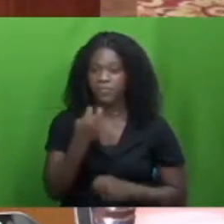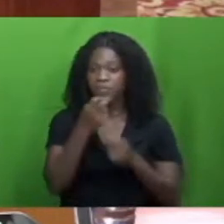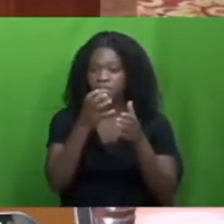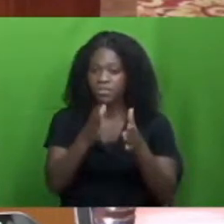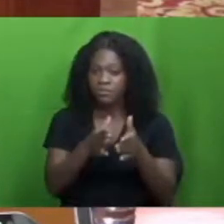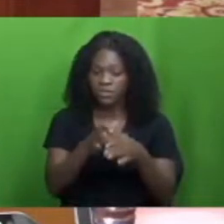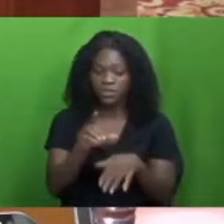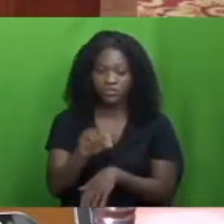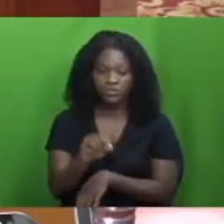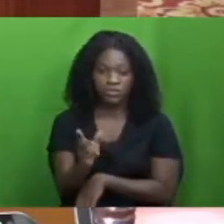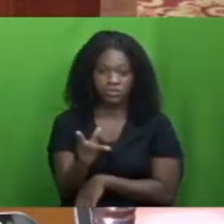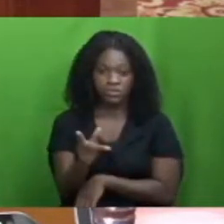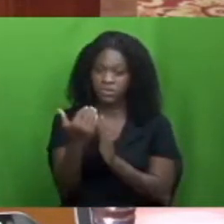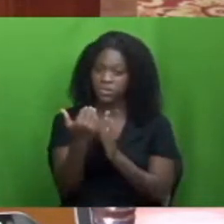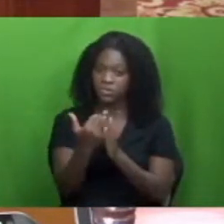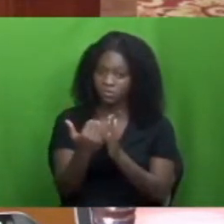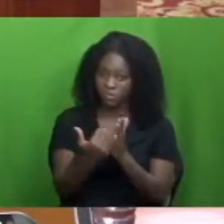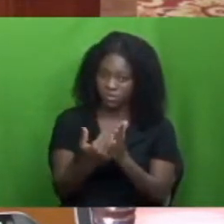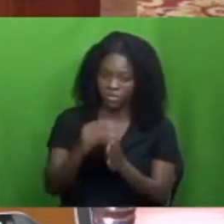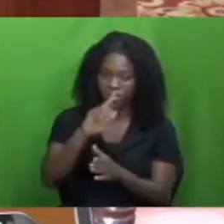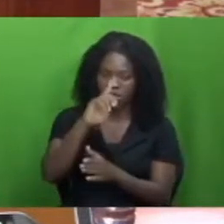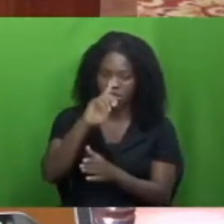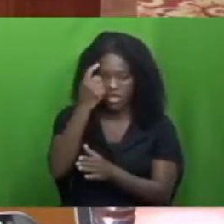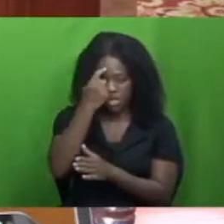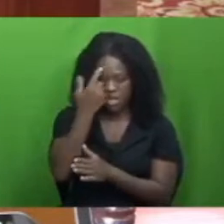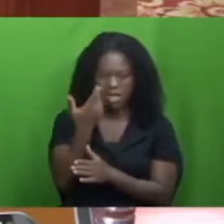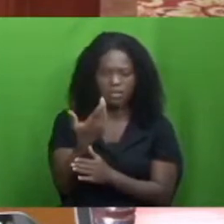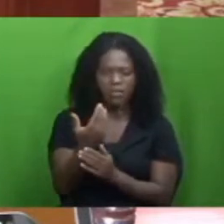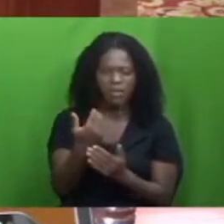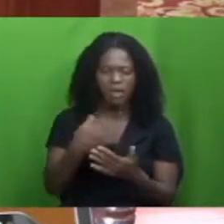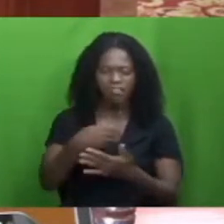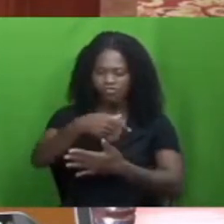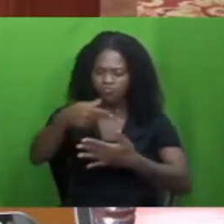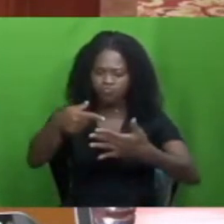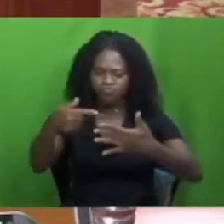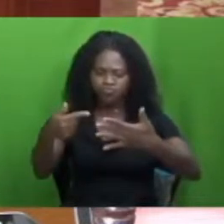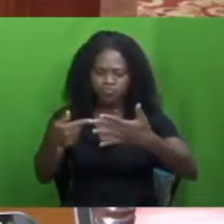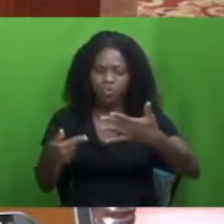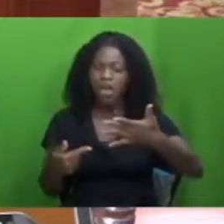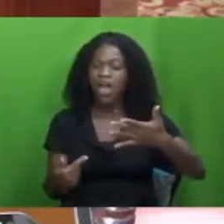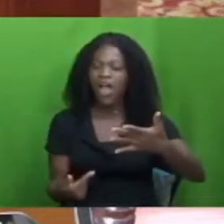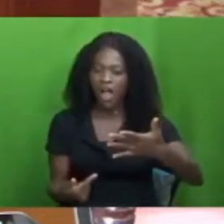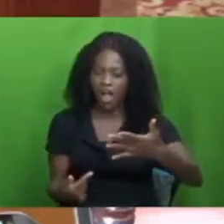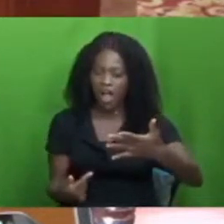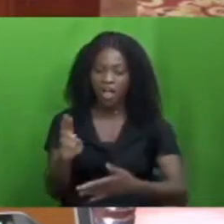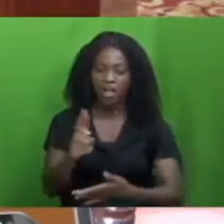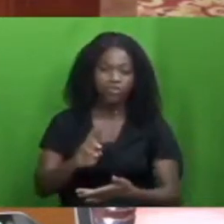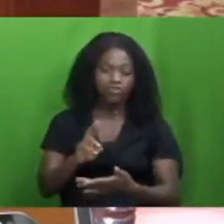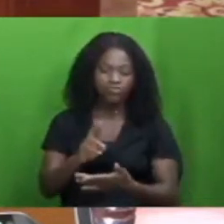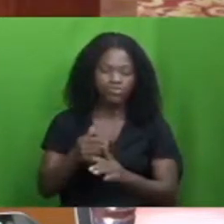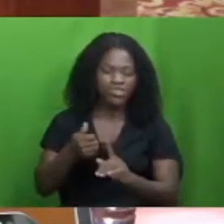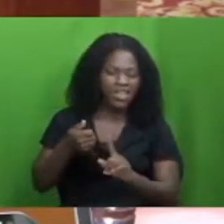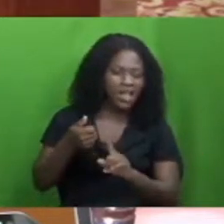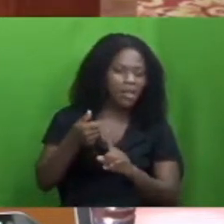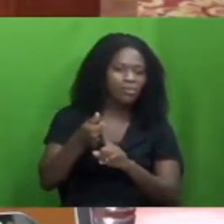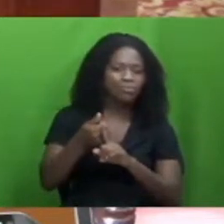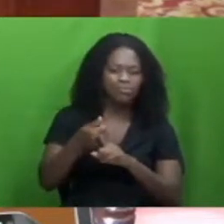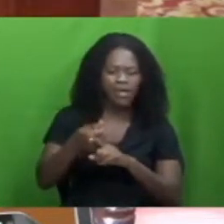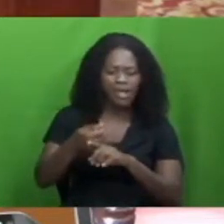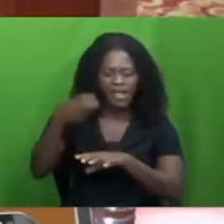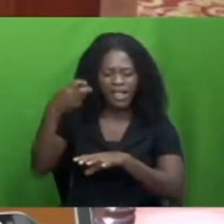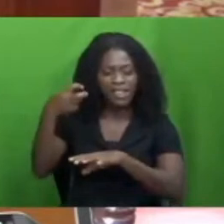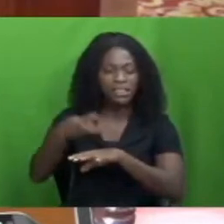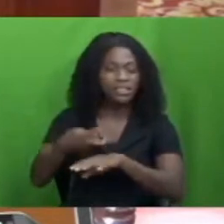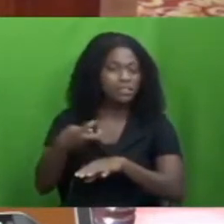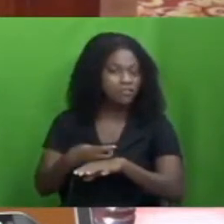2023 budget, government outlined a series of measures to mitigate the impact of the severe economic